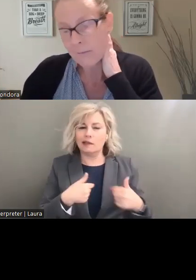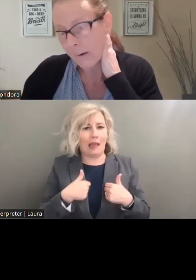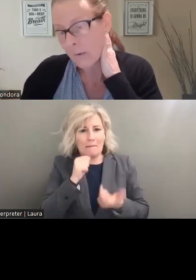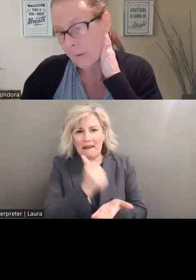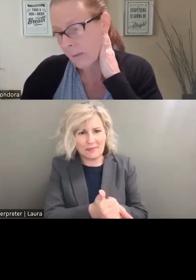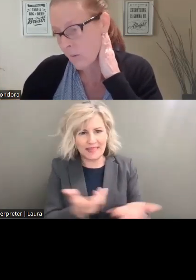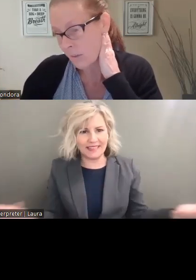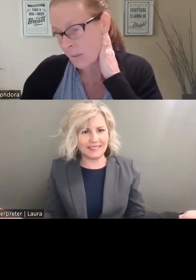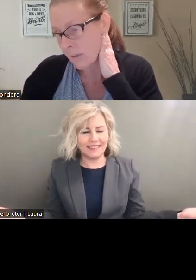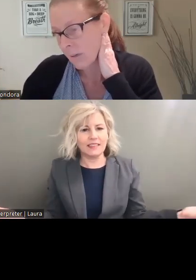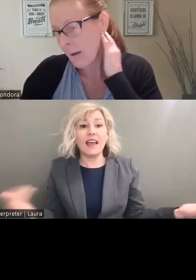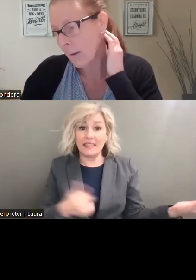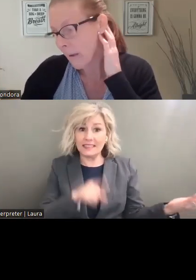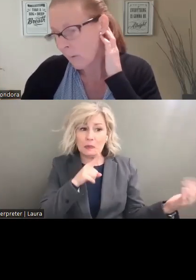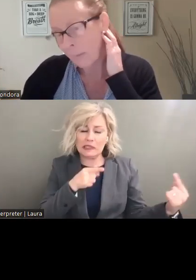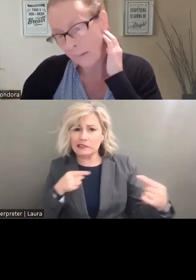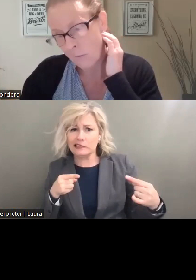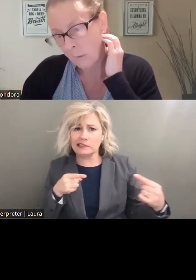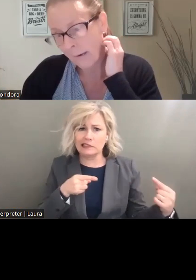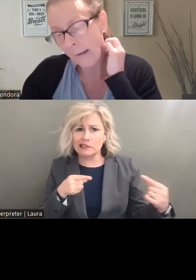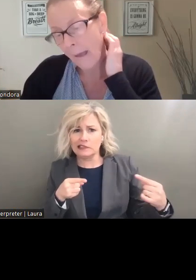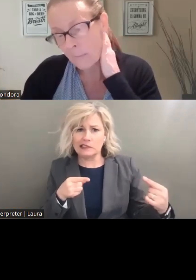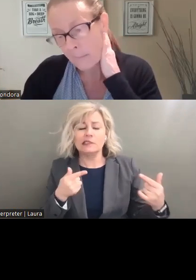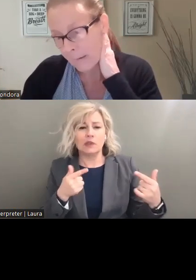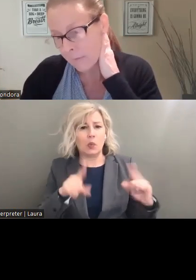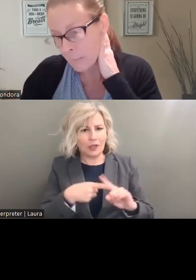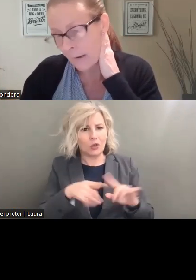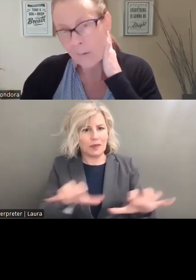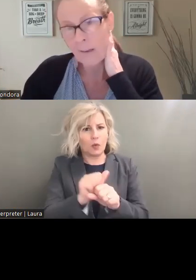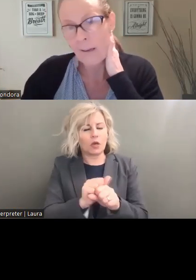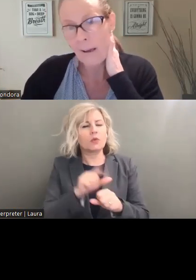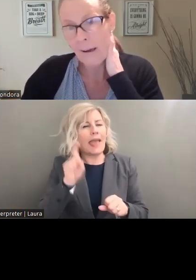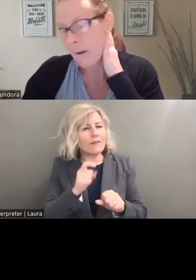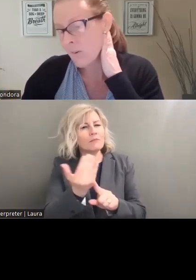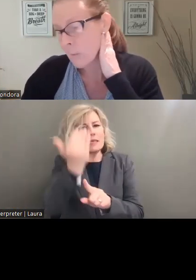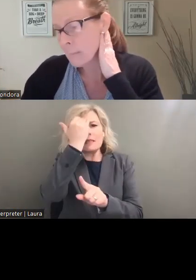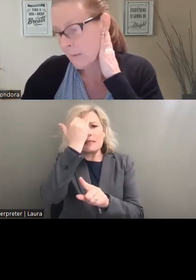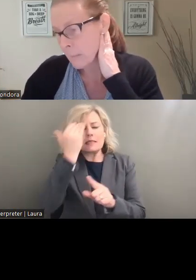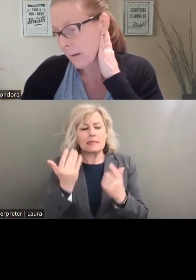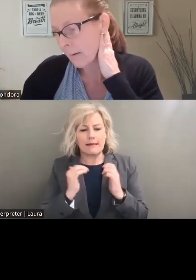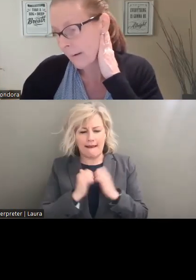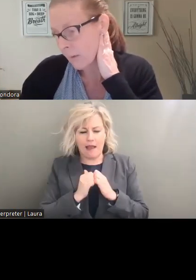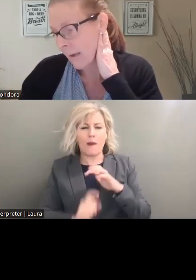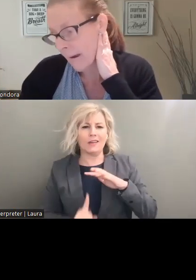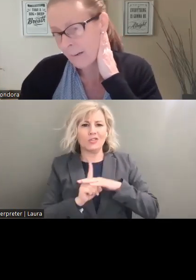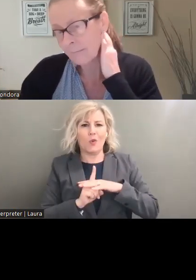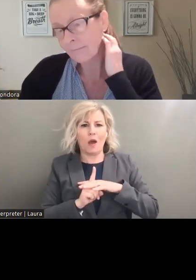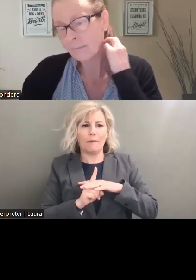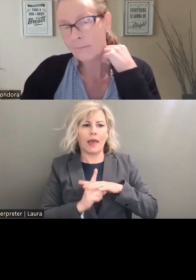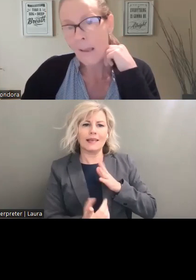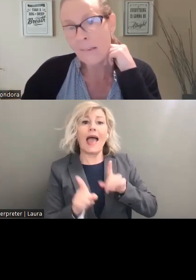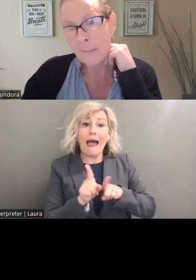And this is a very real tension in doing this work. And I have to be mindful about how I show up as a partner in her